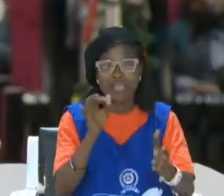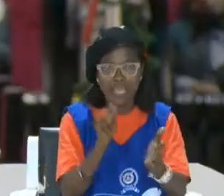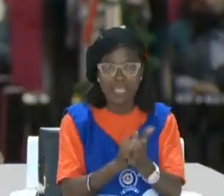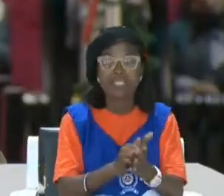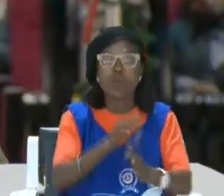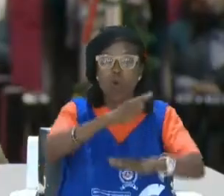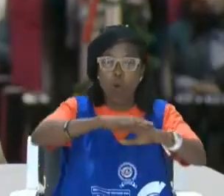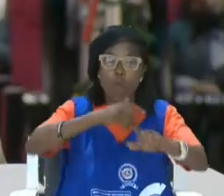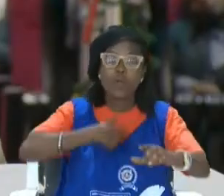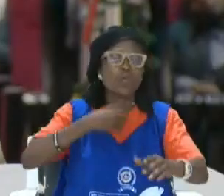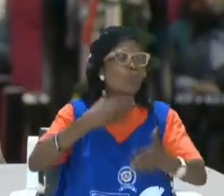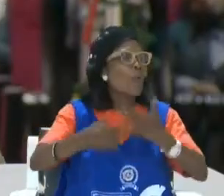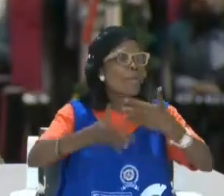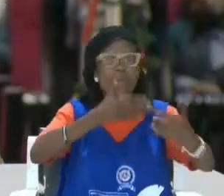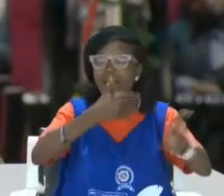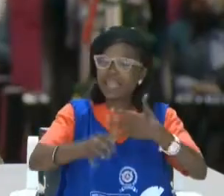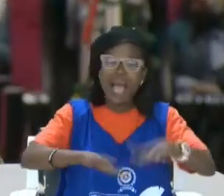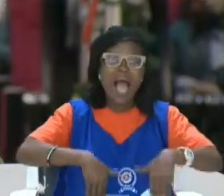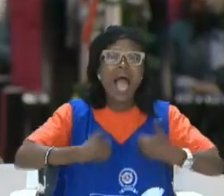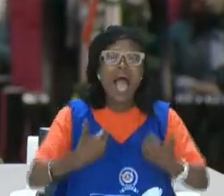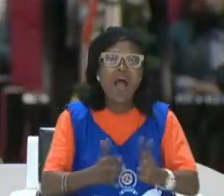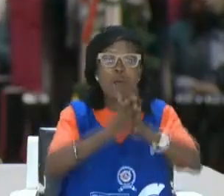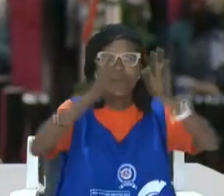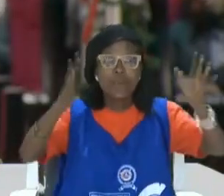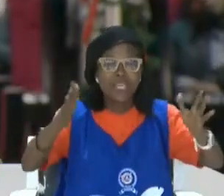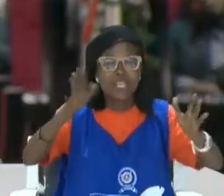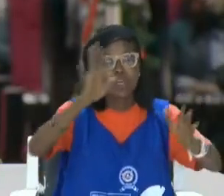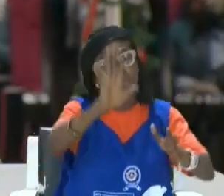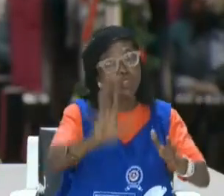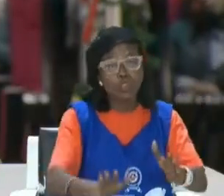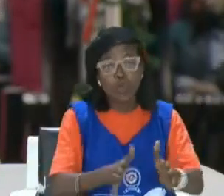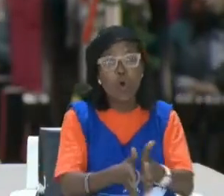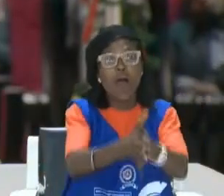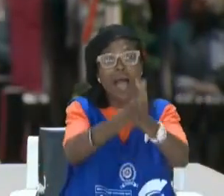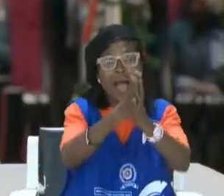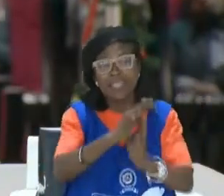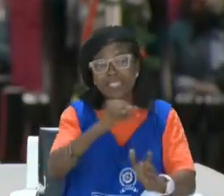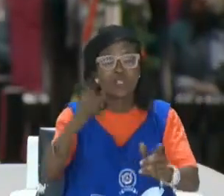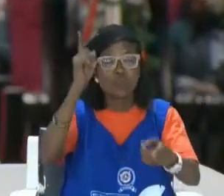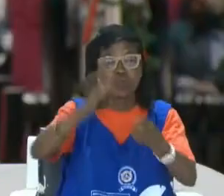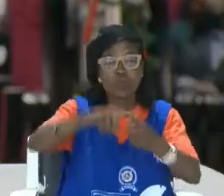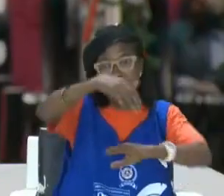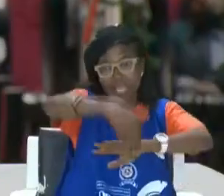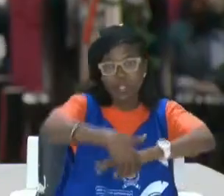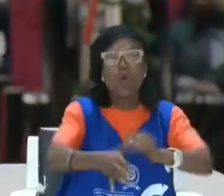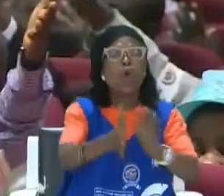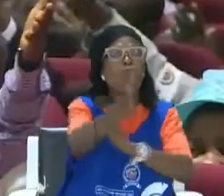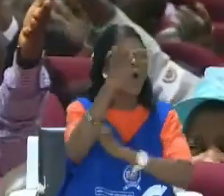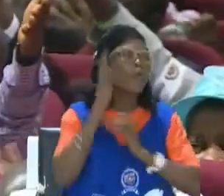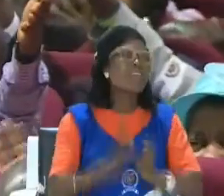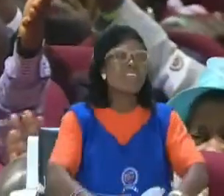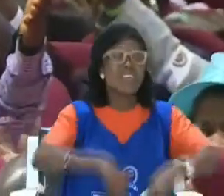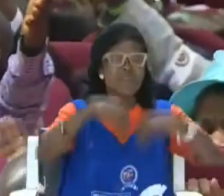no matter how big your request tonight, may God give you something bigger."